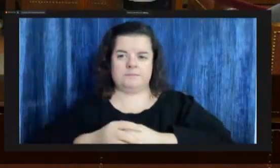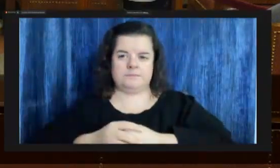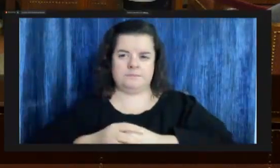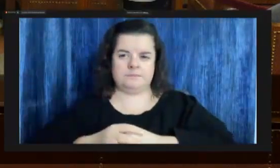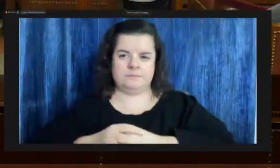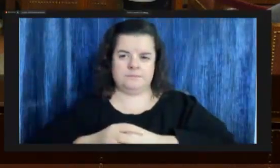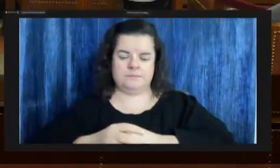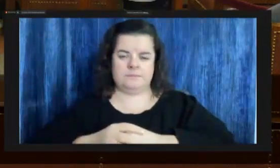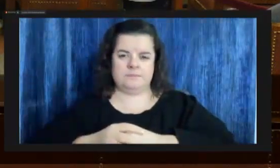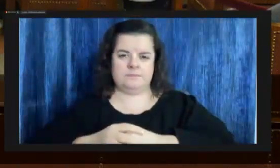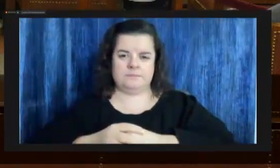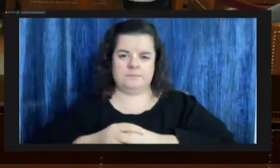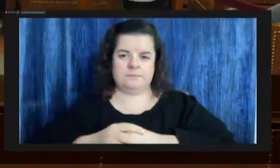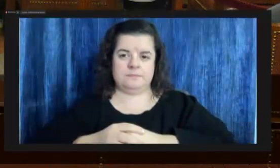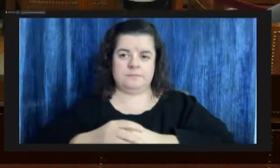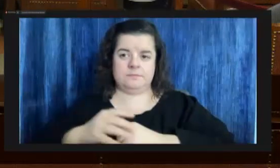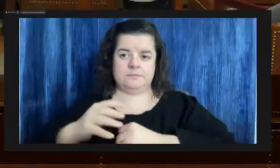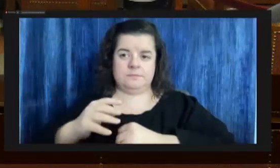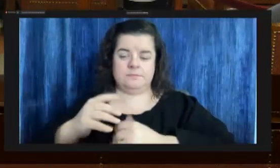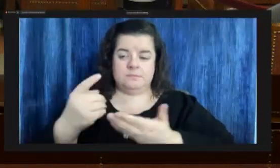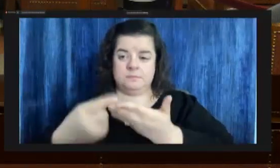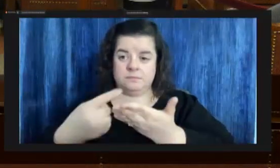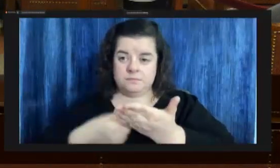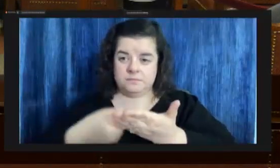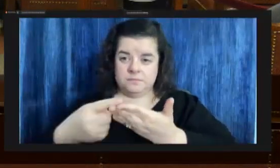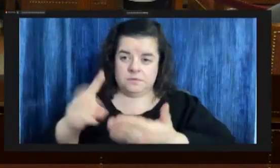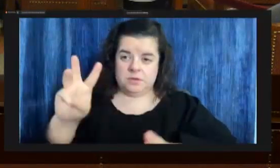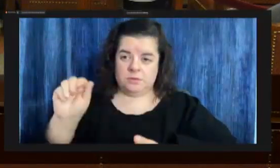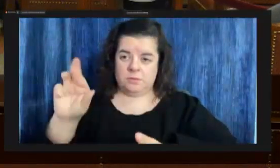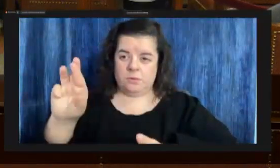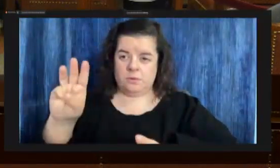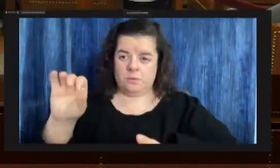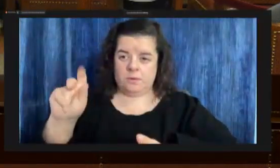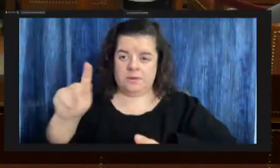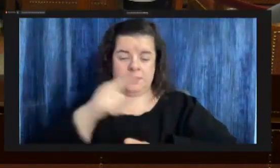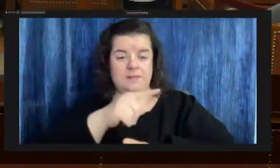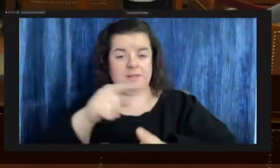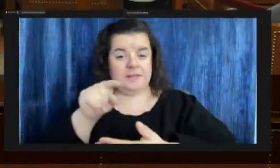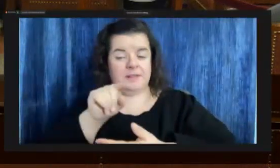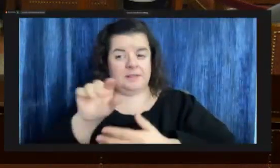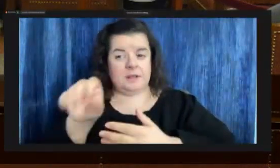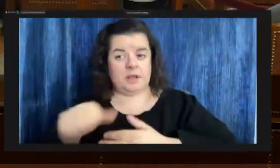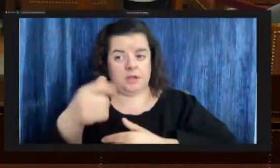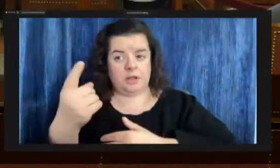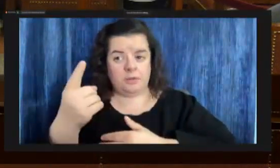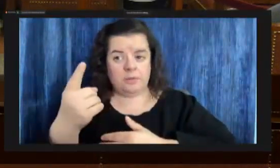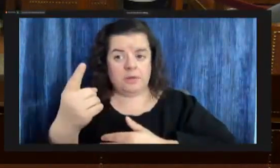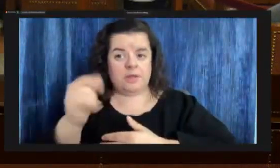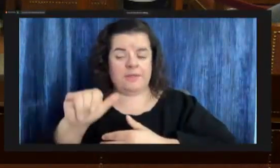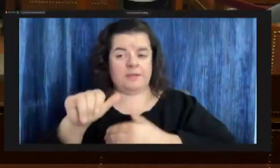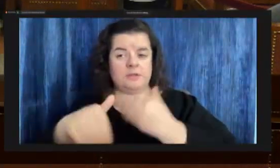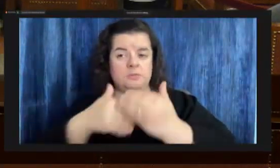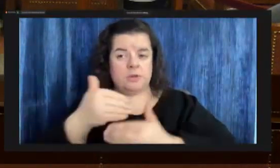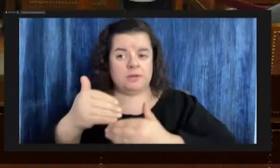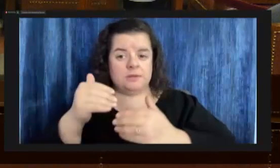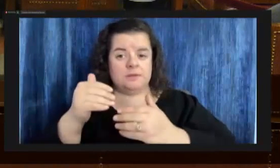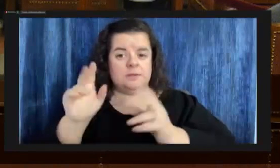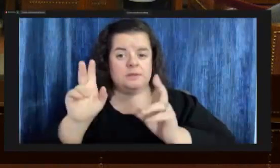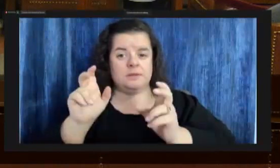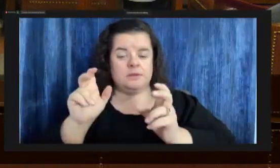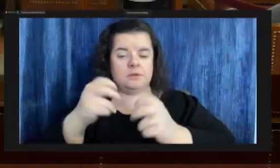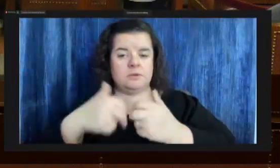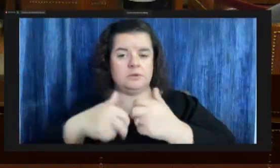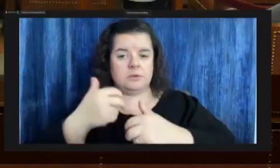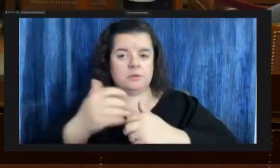Second. Second it with discussion, Councilman Warwick. Yes, so this is another one. Again, this is a process issue. So, you know,